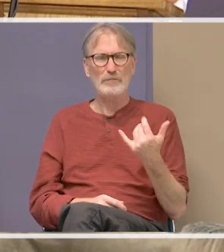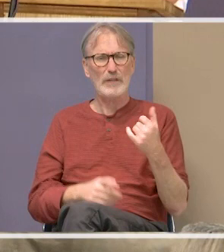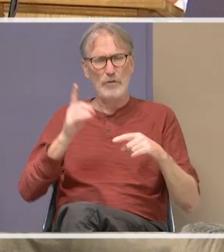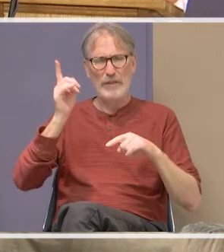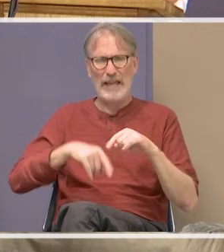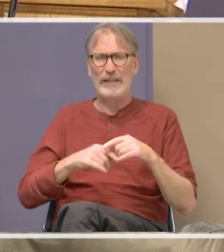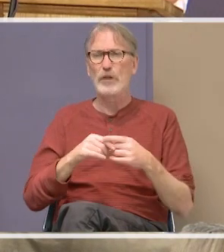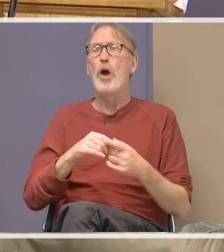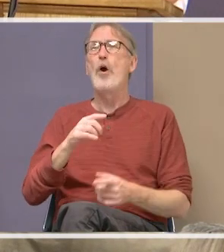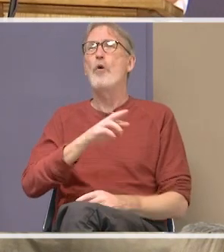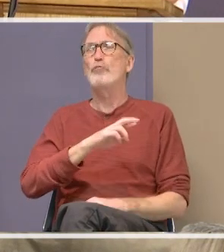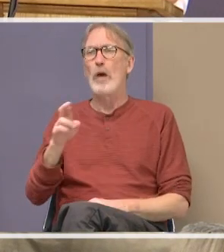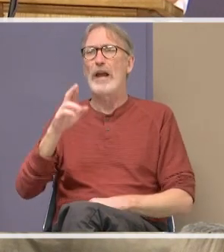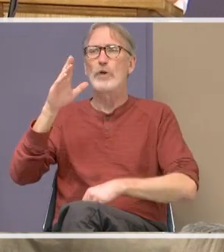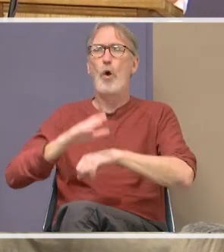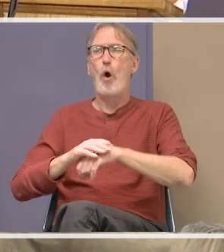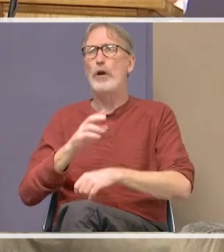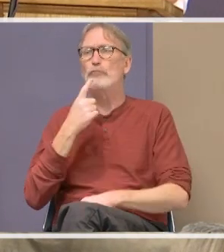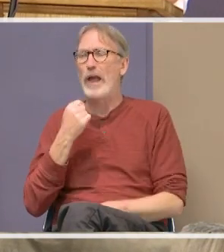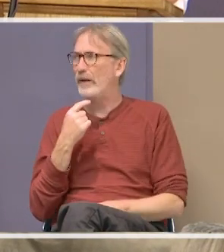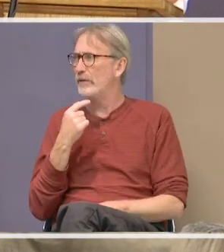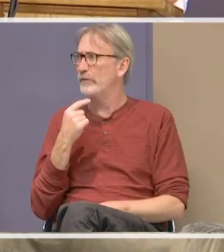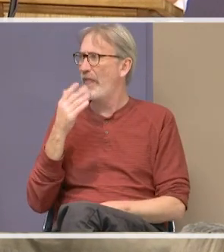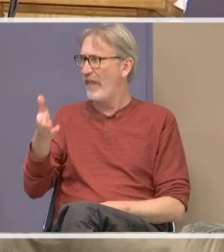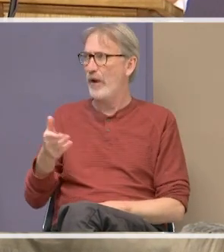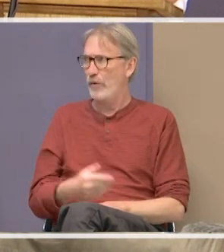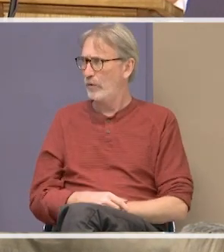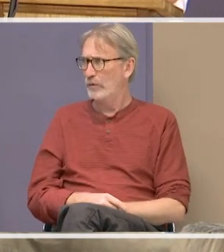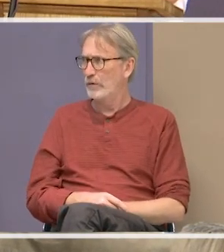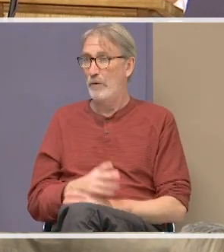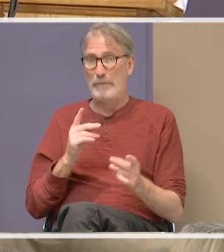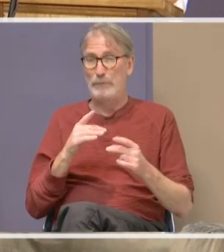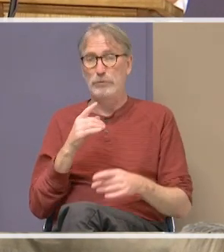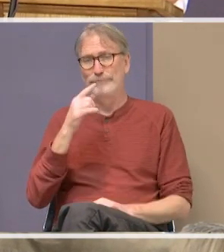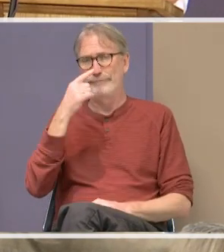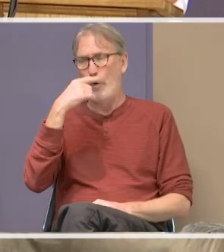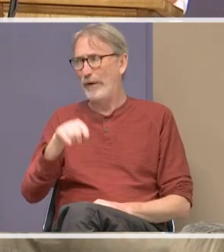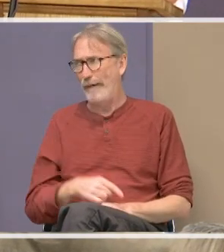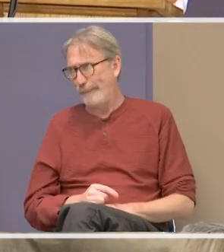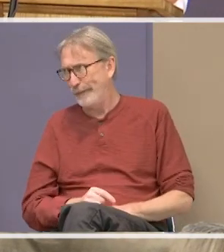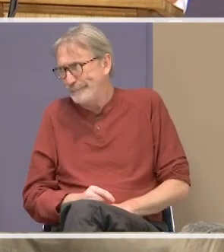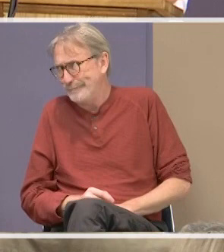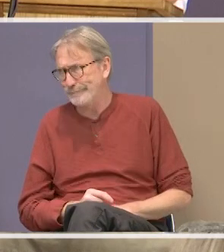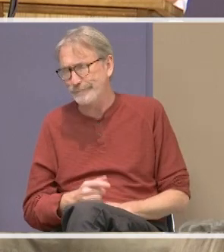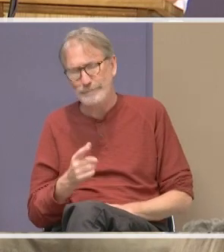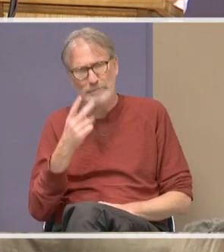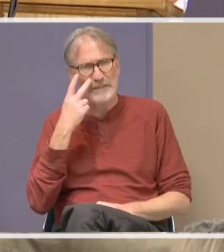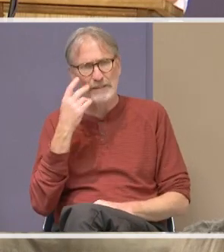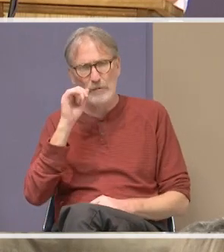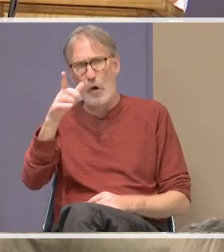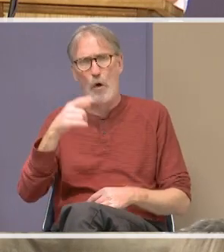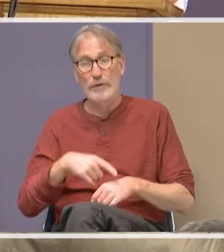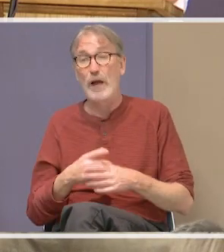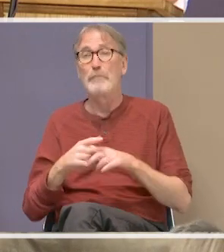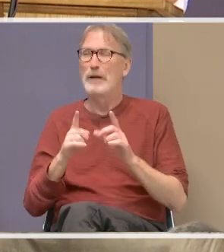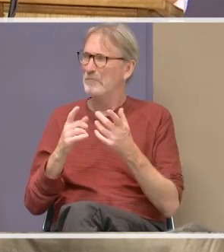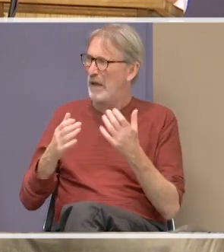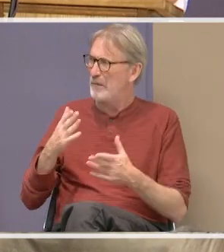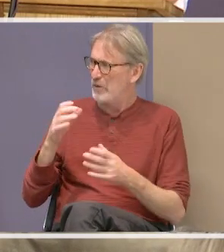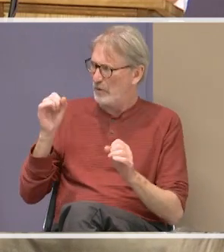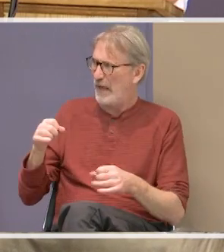on red at the intersection. People ignore it. You see people do that all the time. Could